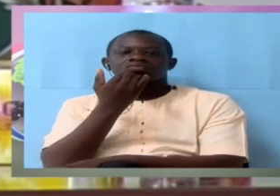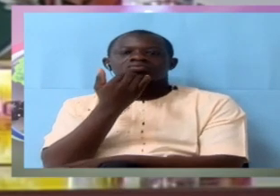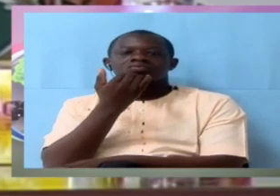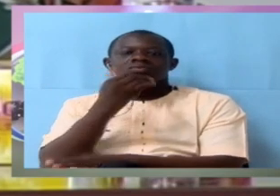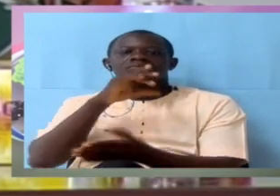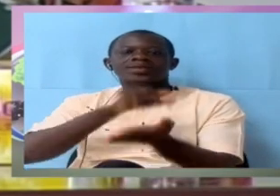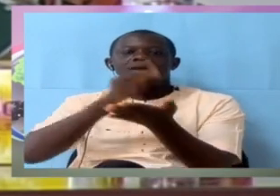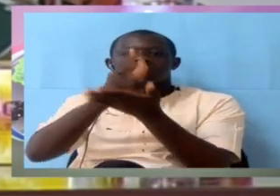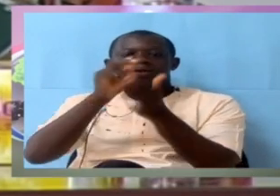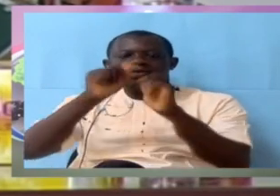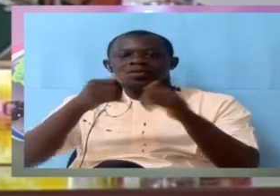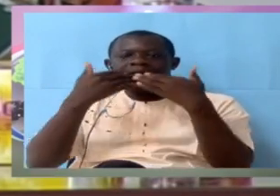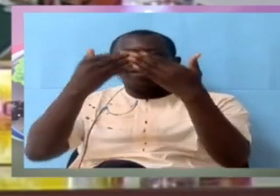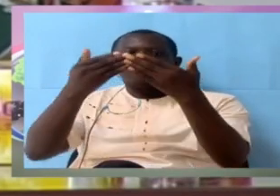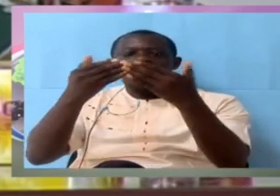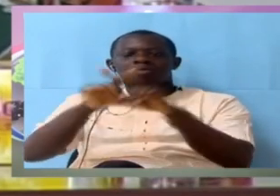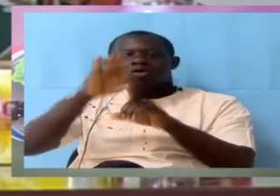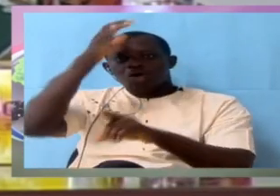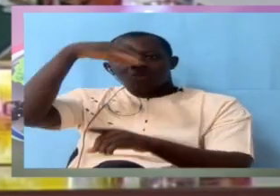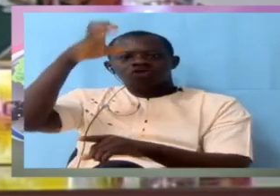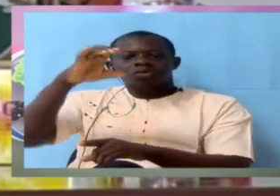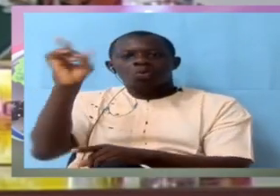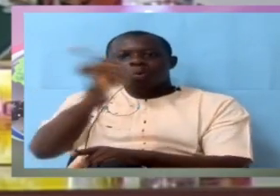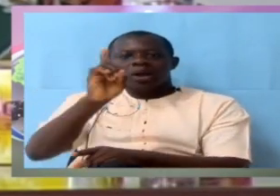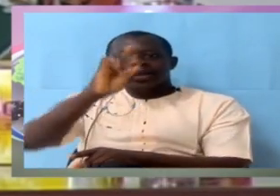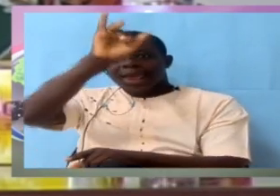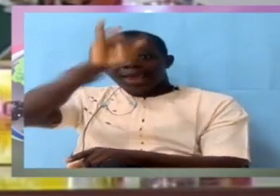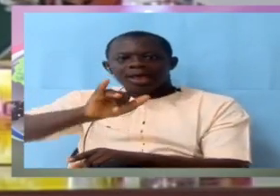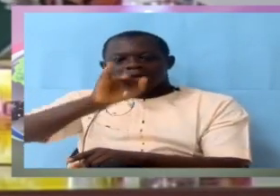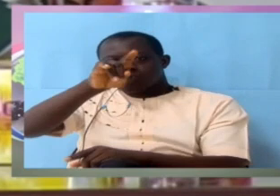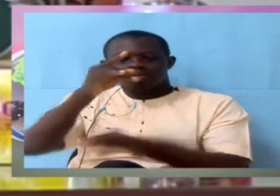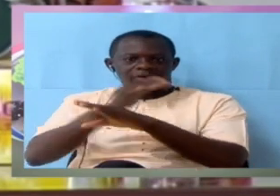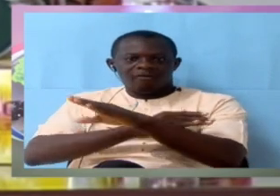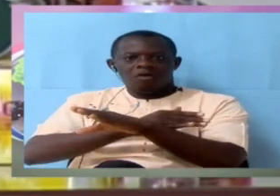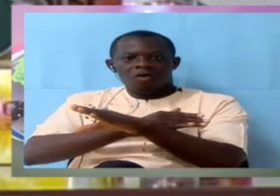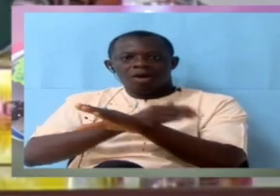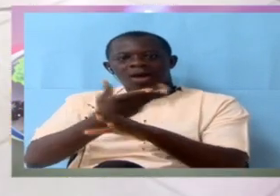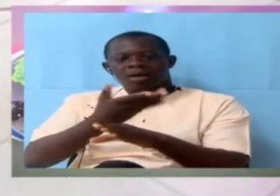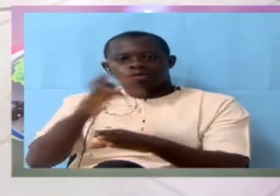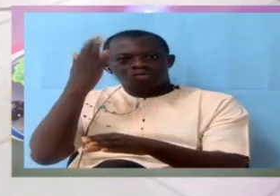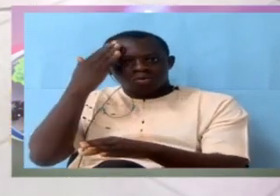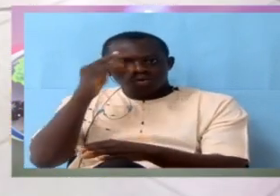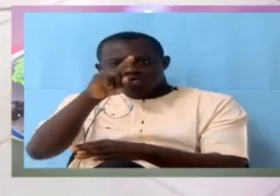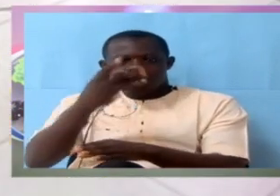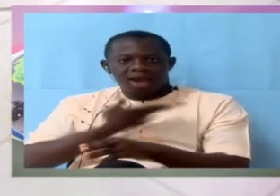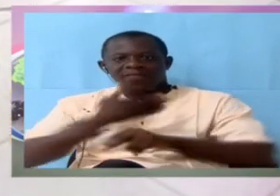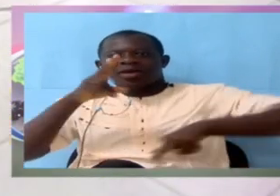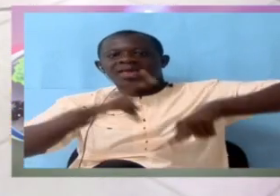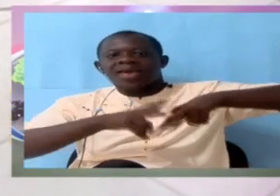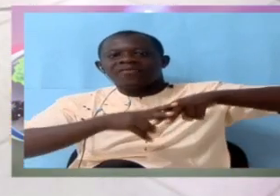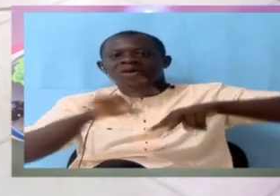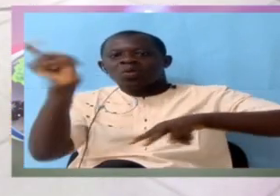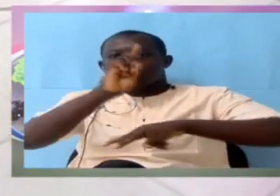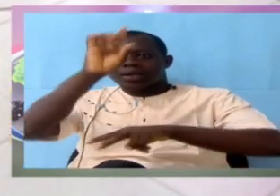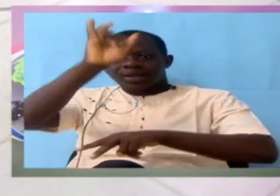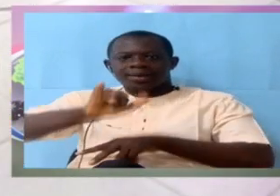can you tell this commission what year you were diagnosed with HIV/AIDS? commission sanjuma lam inara ne